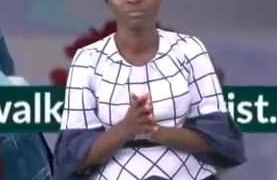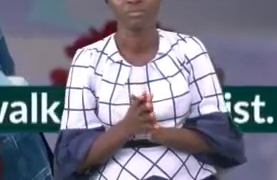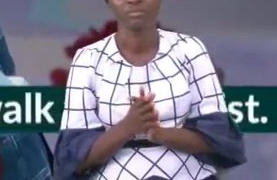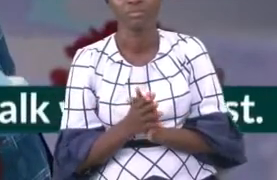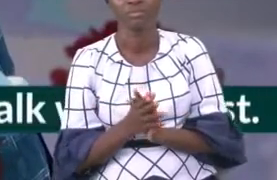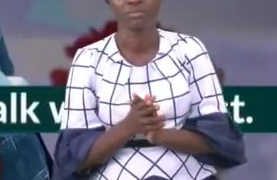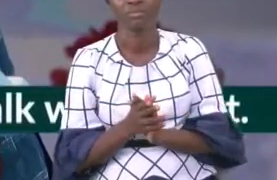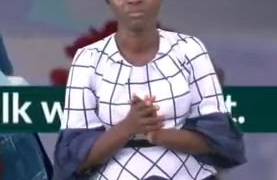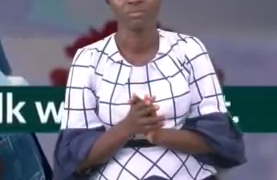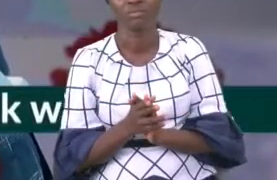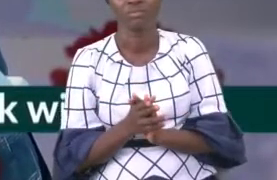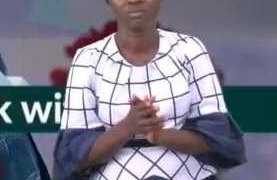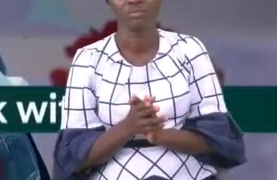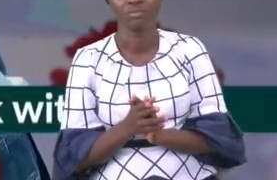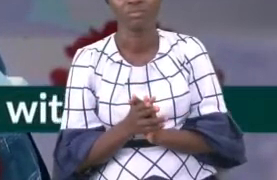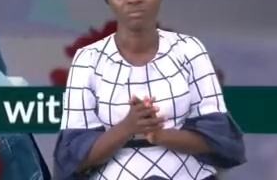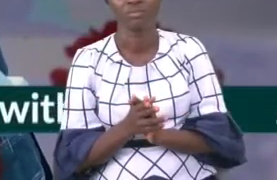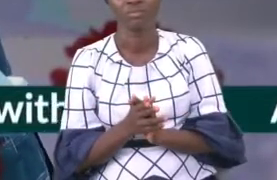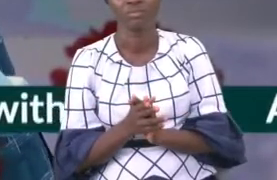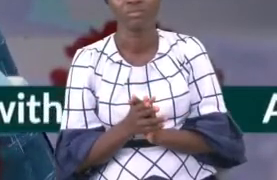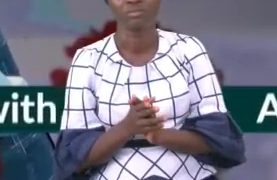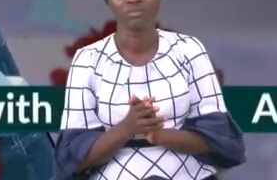To the far back, counselors,